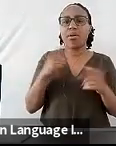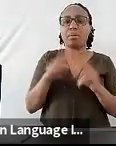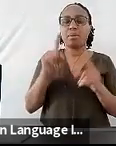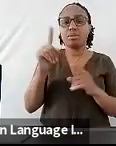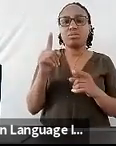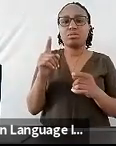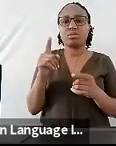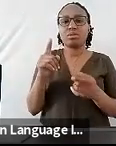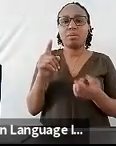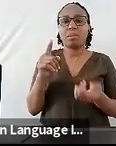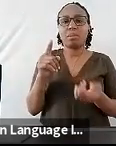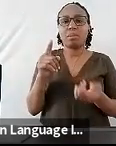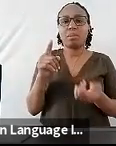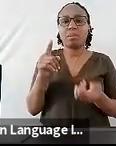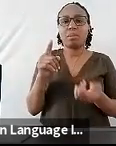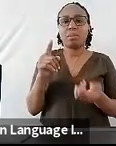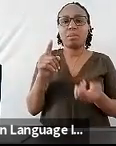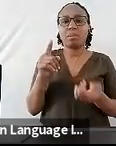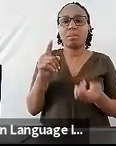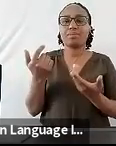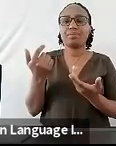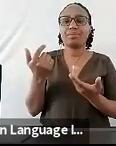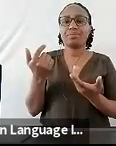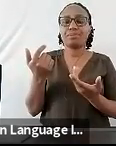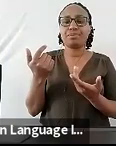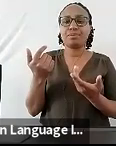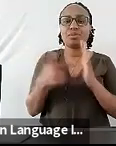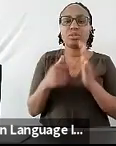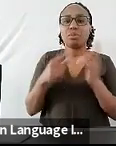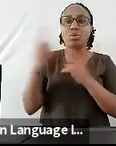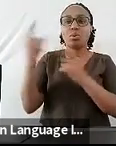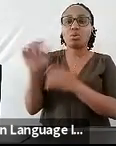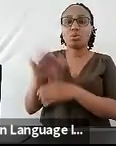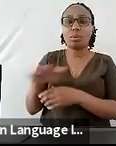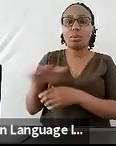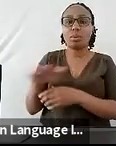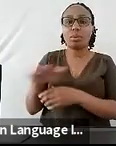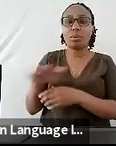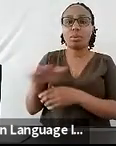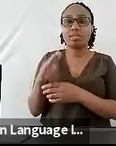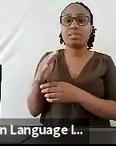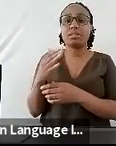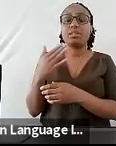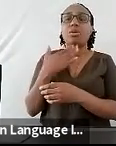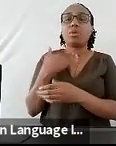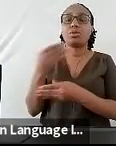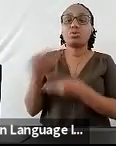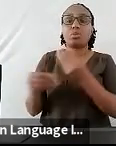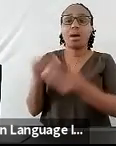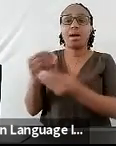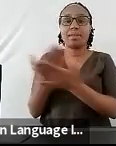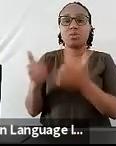to this place, these islands, to go buy things that you can get in Paris. I'm going to experience a culture that